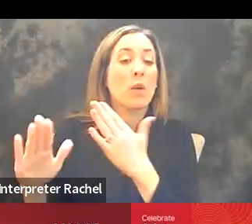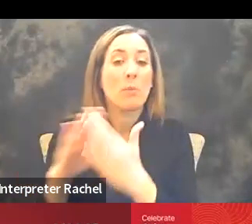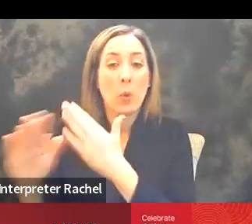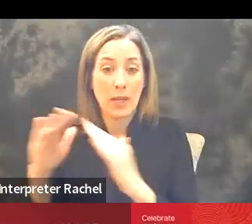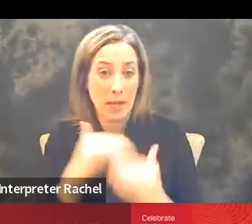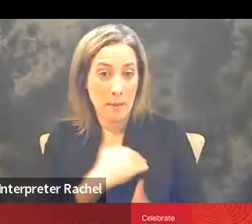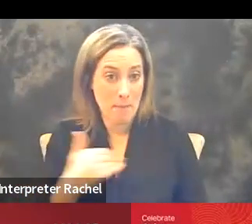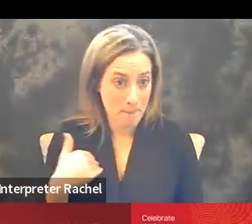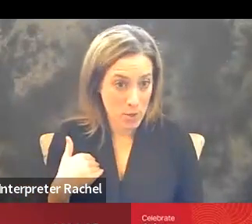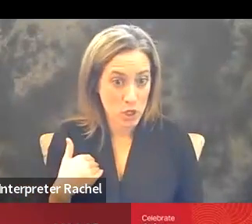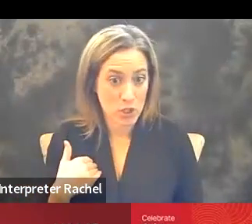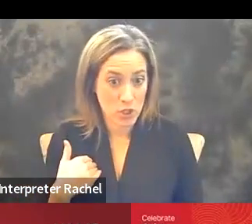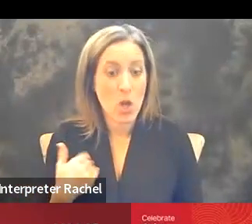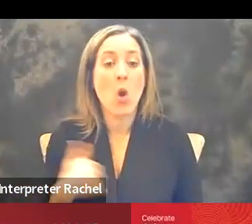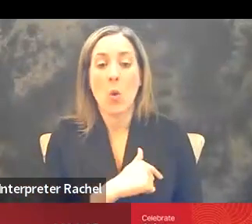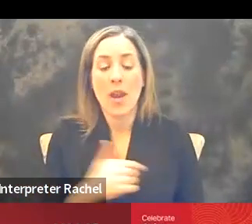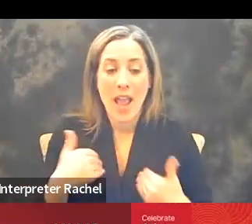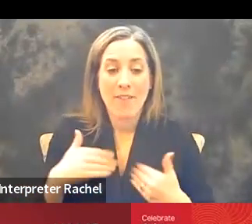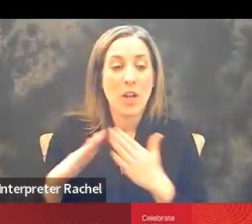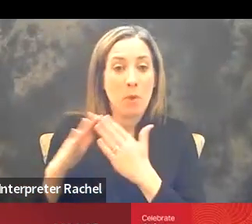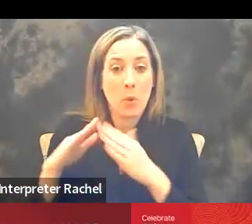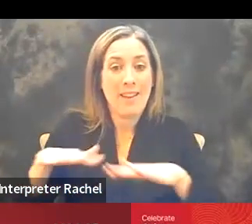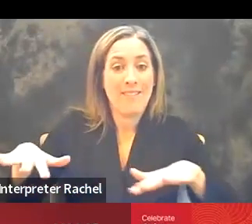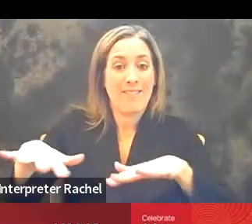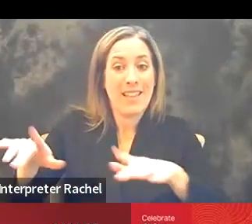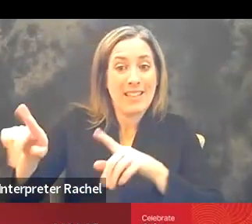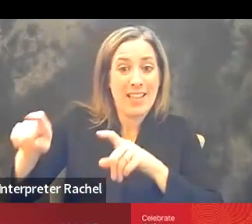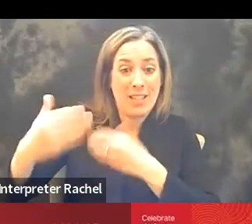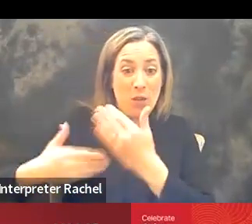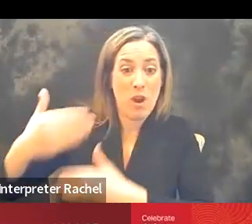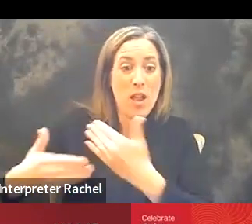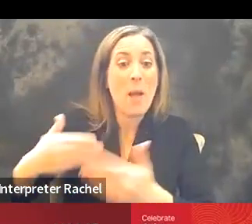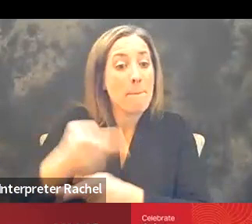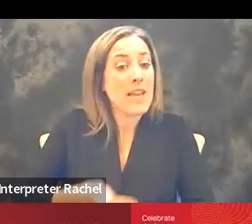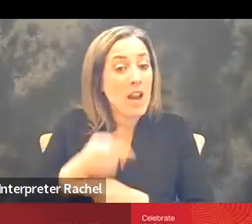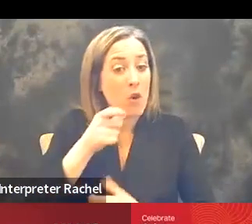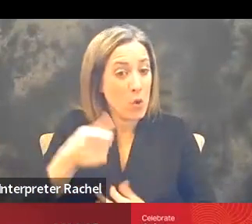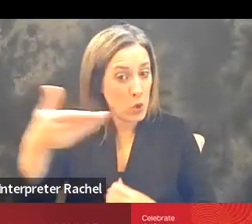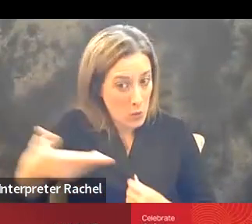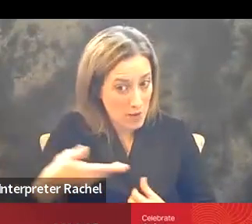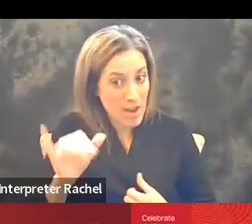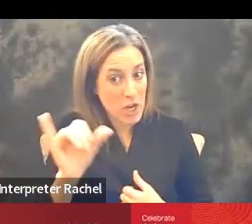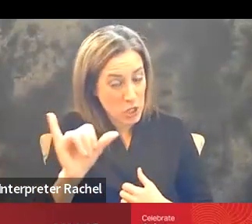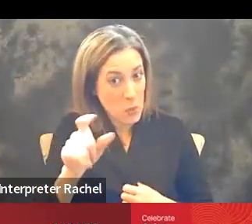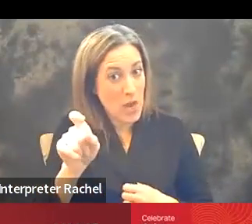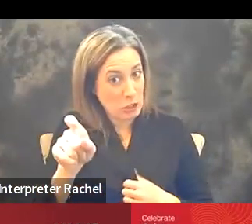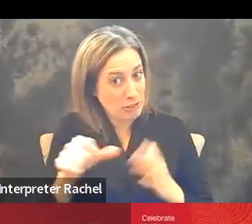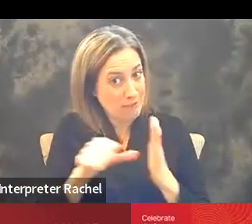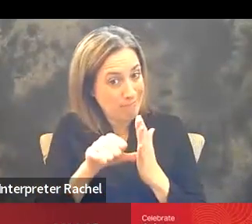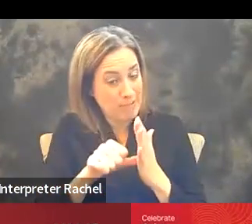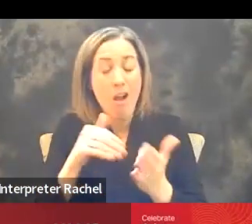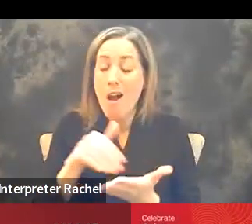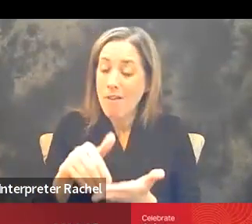all the time through our community field testing process. And be careful who you invite. Let me say something about that too. Very often with